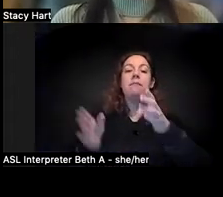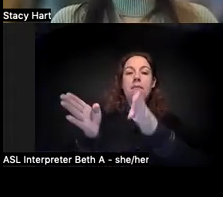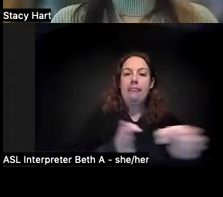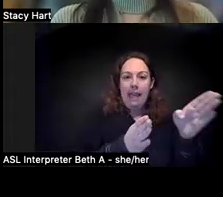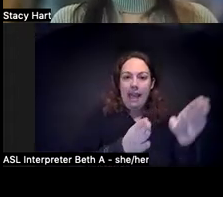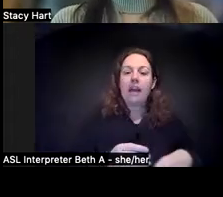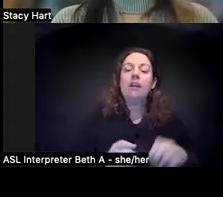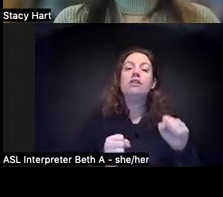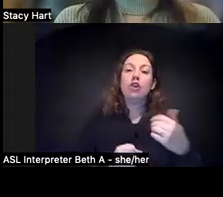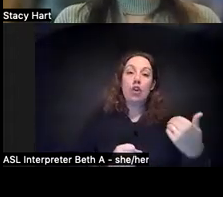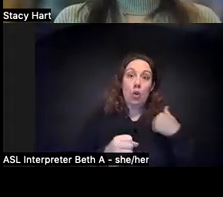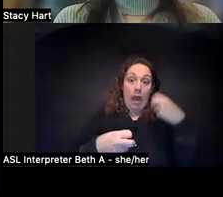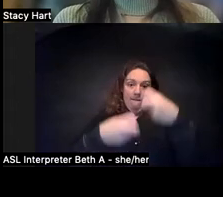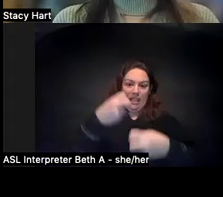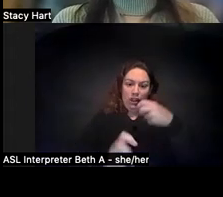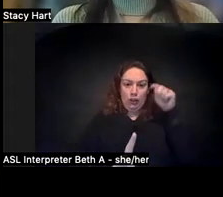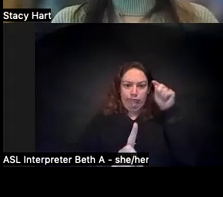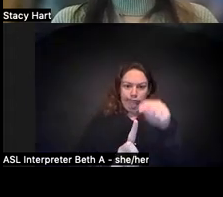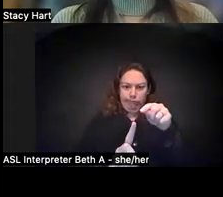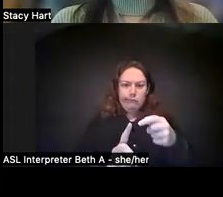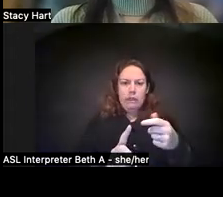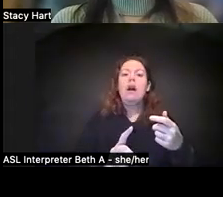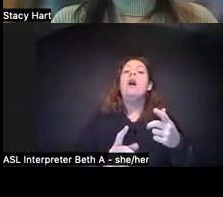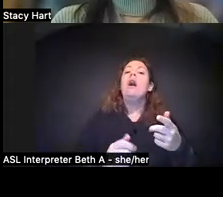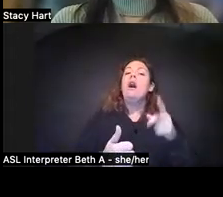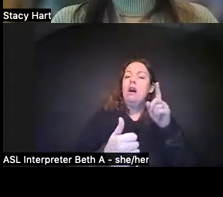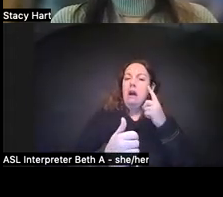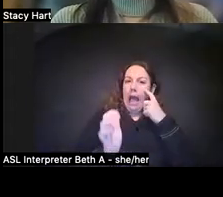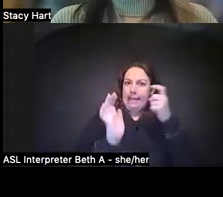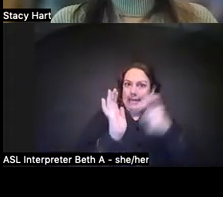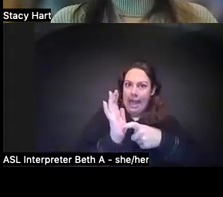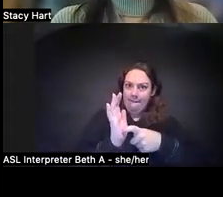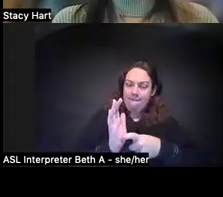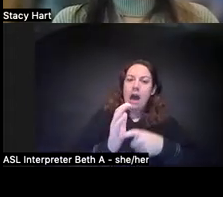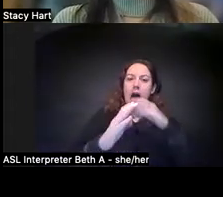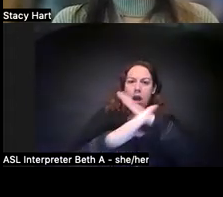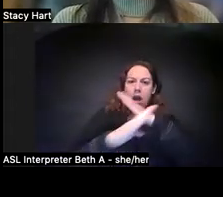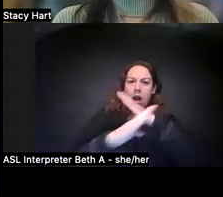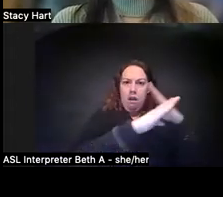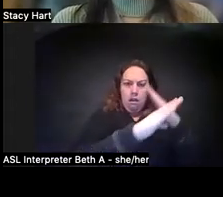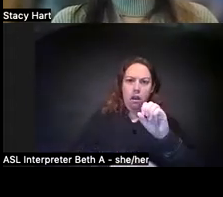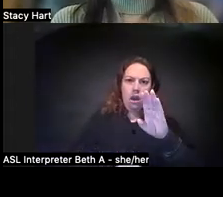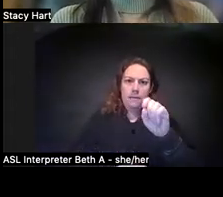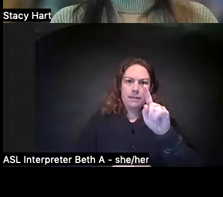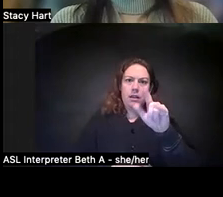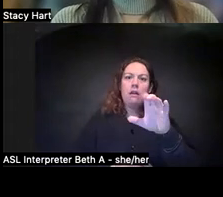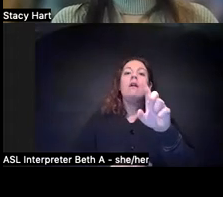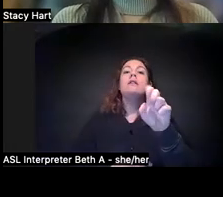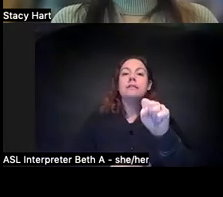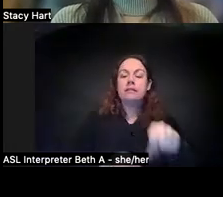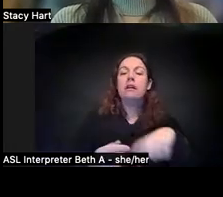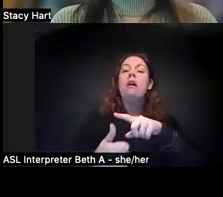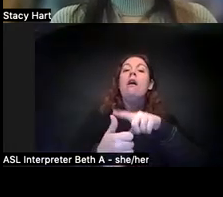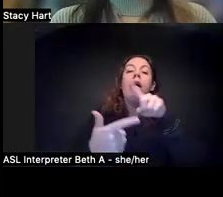the issue? When it's going to be fixed, and who's responsible for making the changes. We